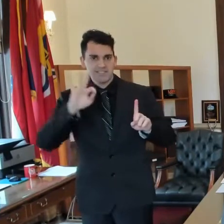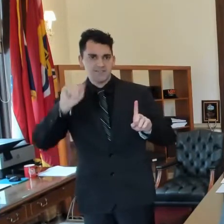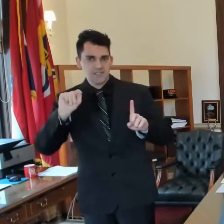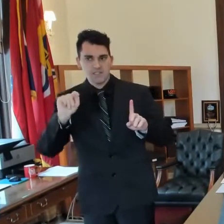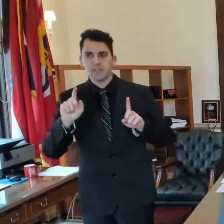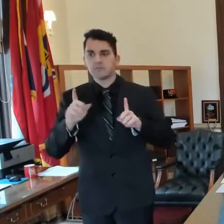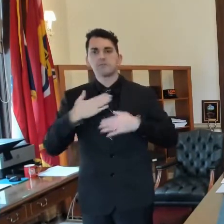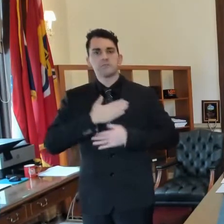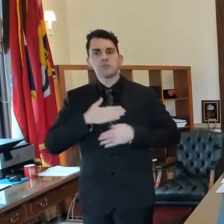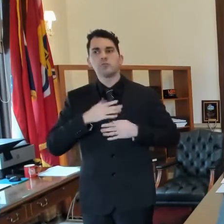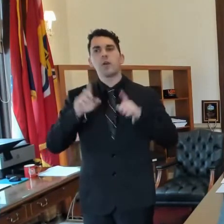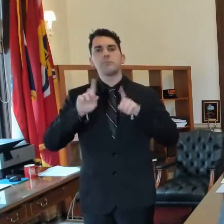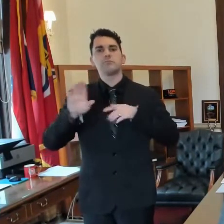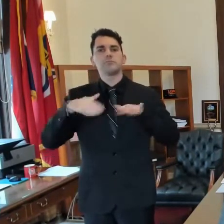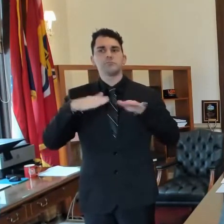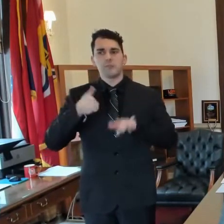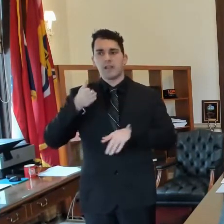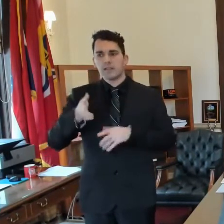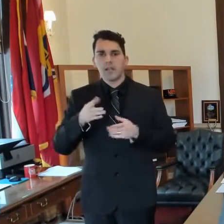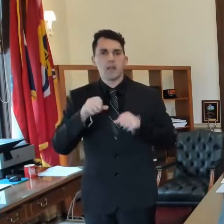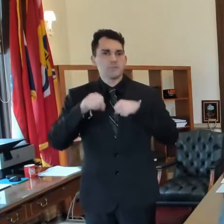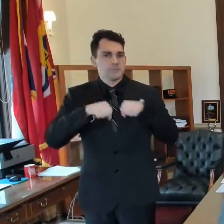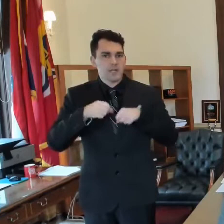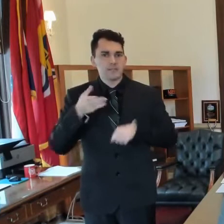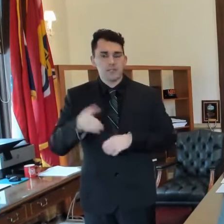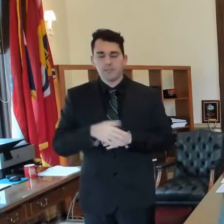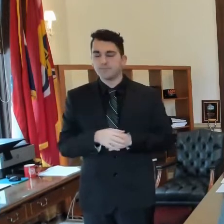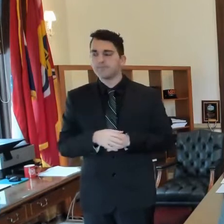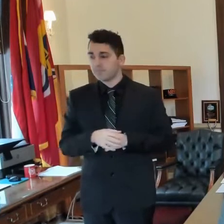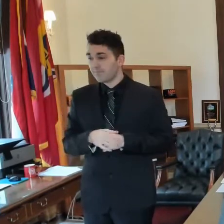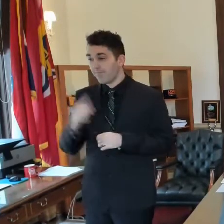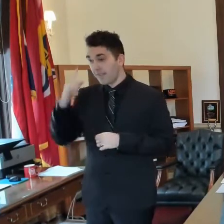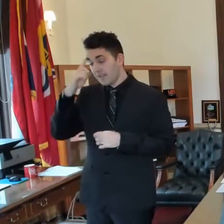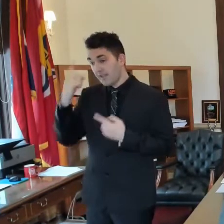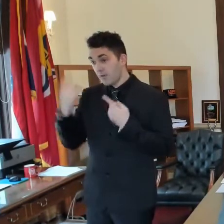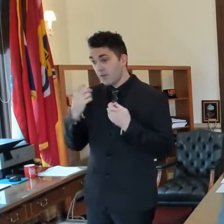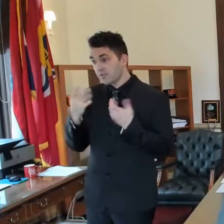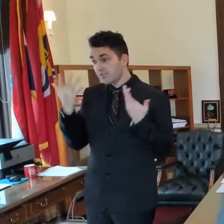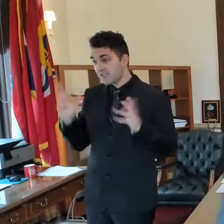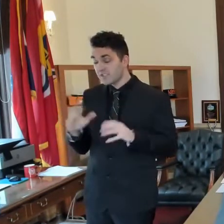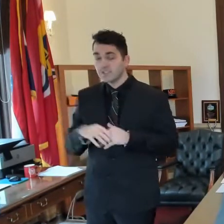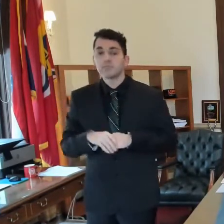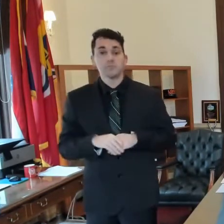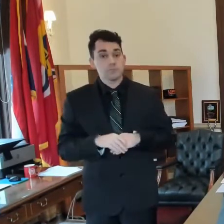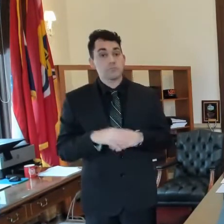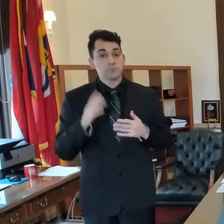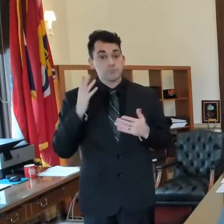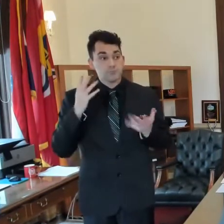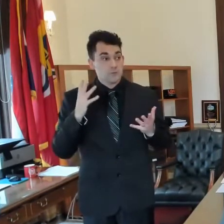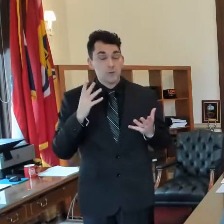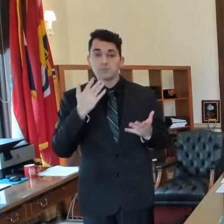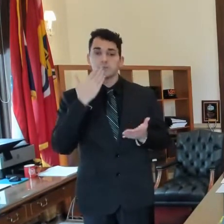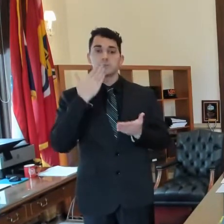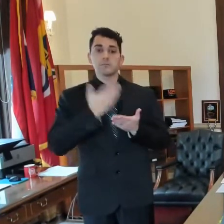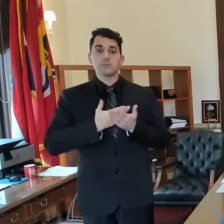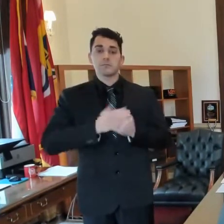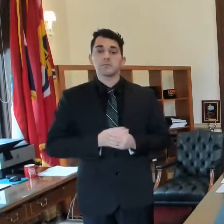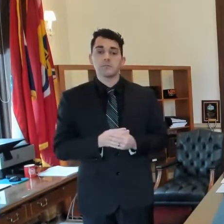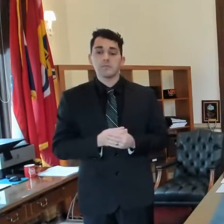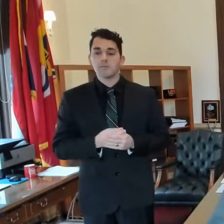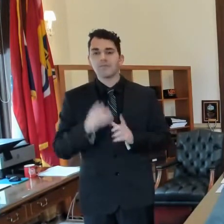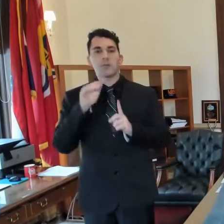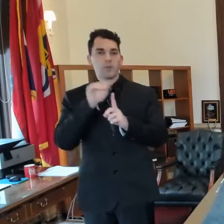So I think that's it for questions today, Mayor. That's all the questions? Okay. Well, good. Reminders,